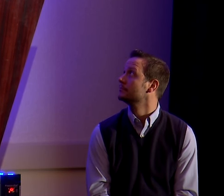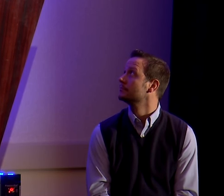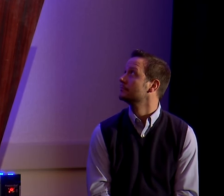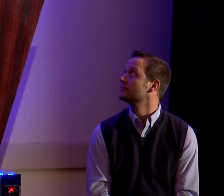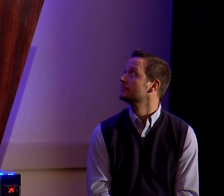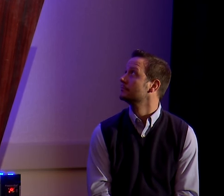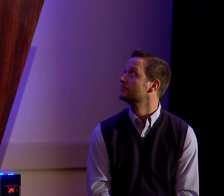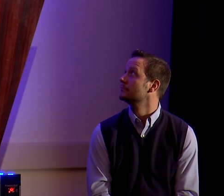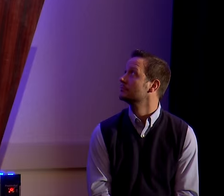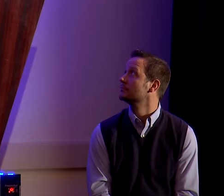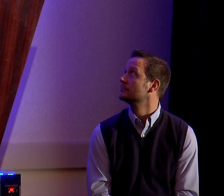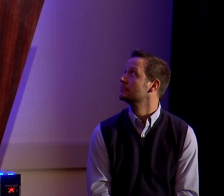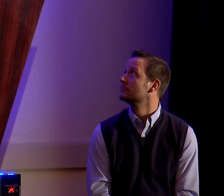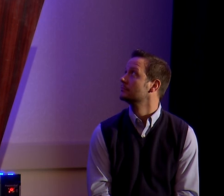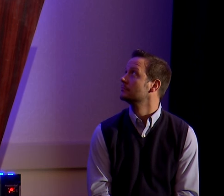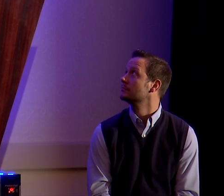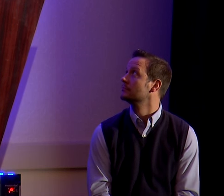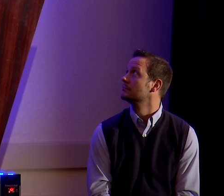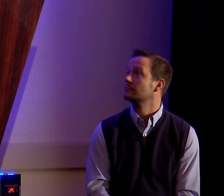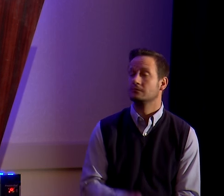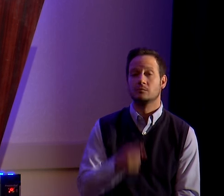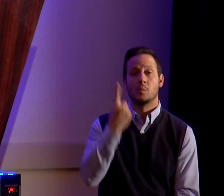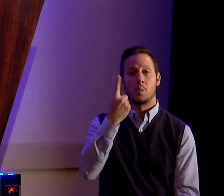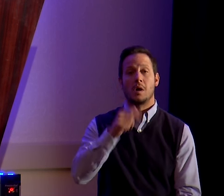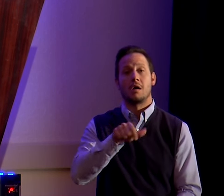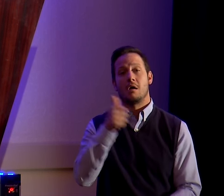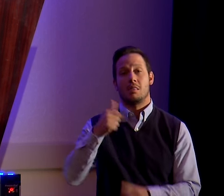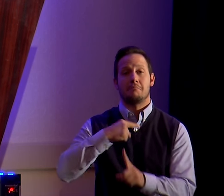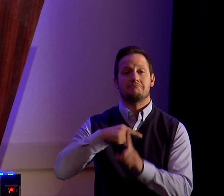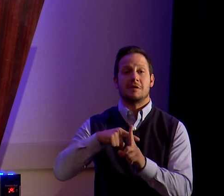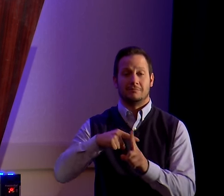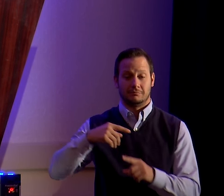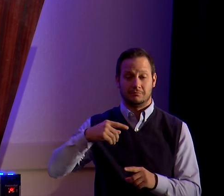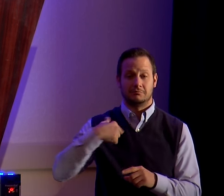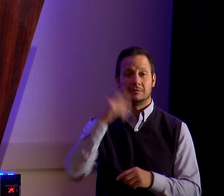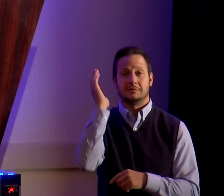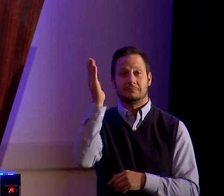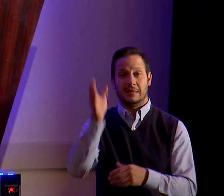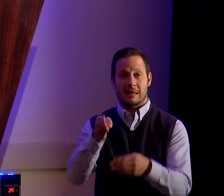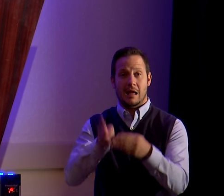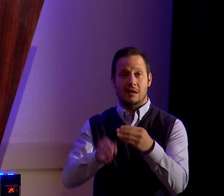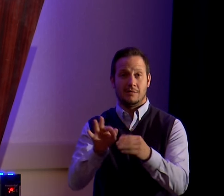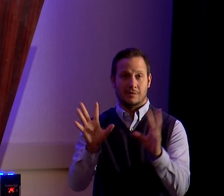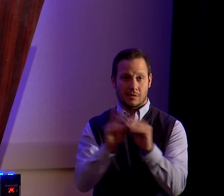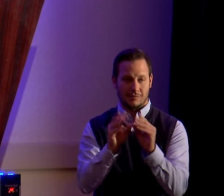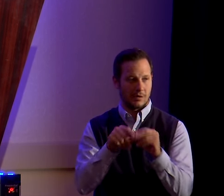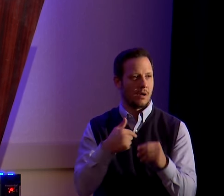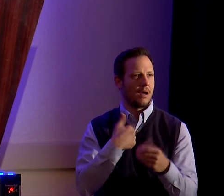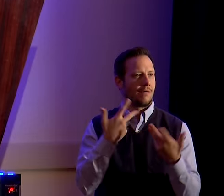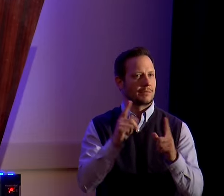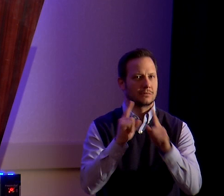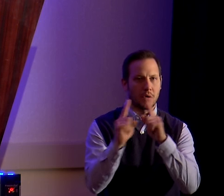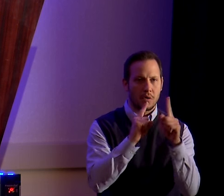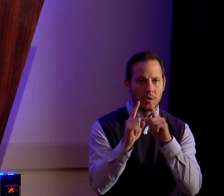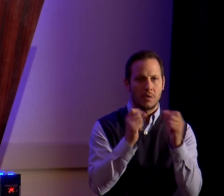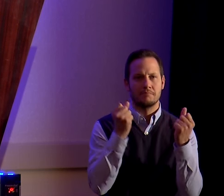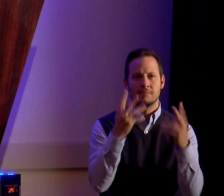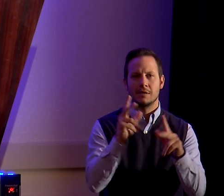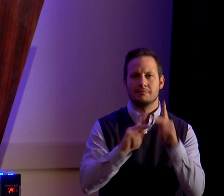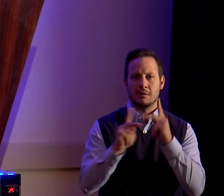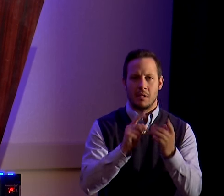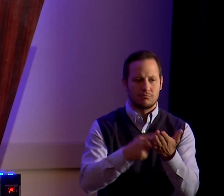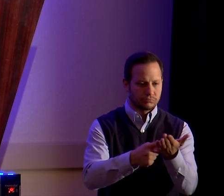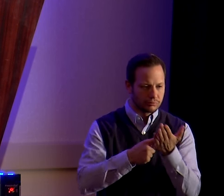The advantage of being a speaker at the end and almost at the end of the conference is that I got to talk to quite a number of people, and I got